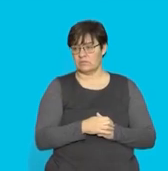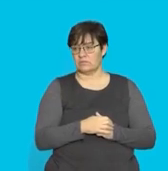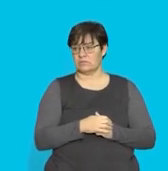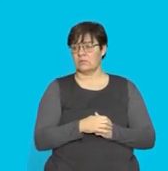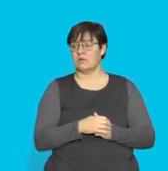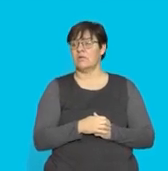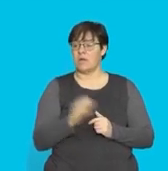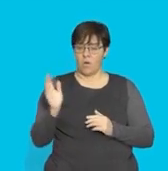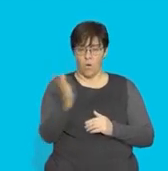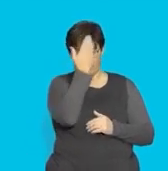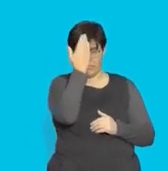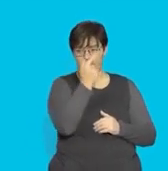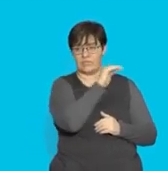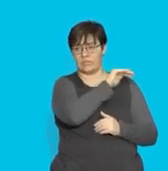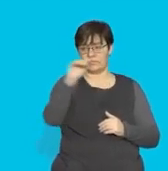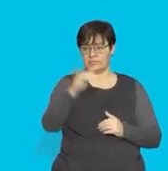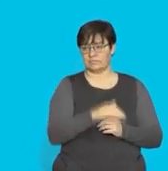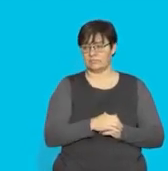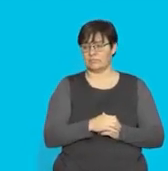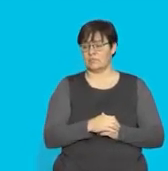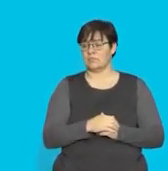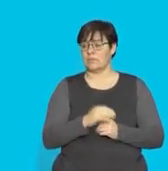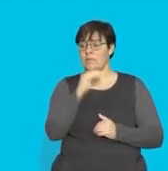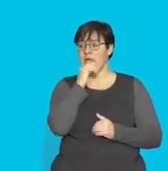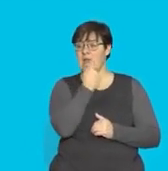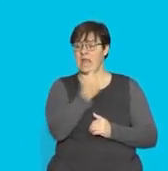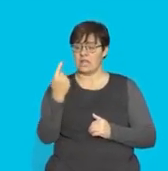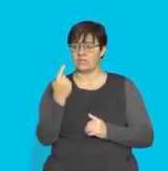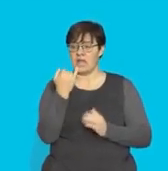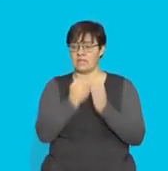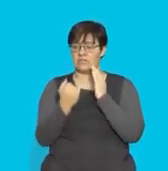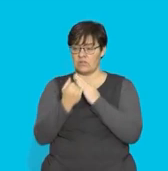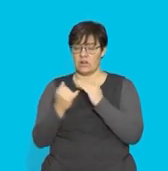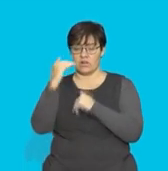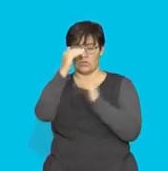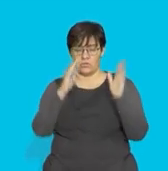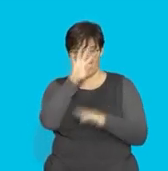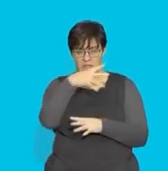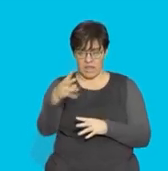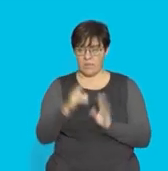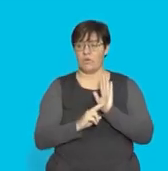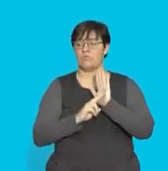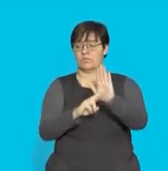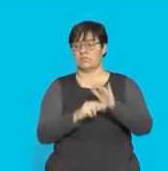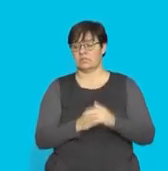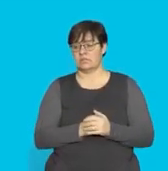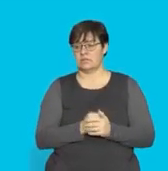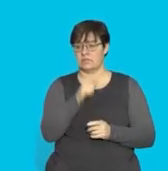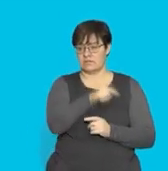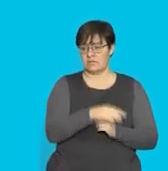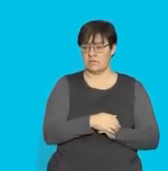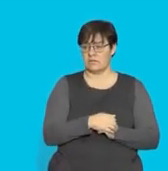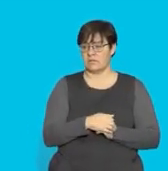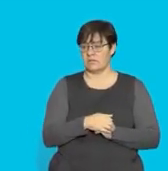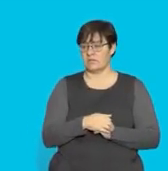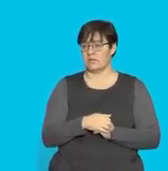of now ticked off. And this helps me to be able to ensure that every individual in that Punnett square has been